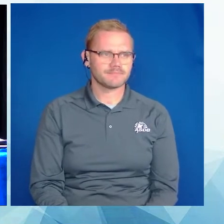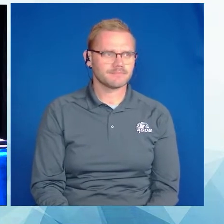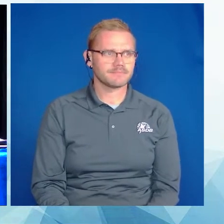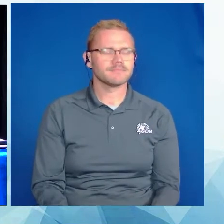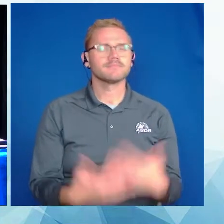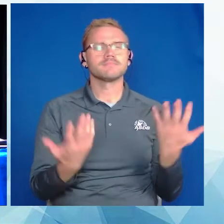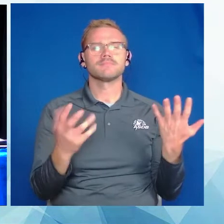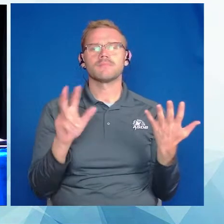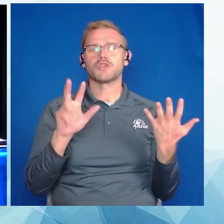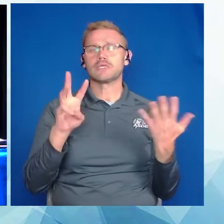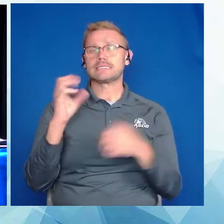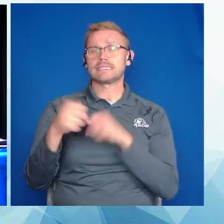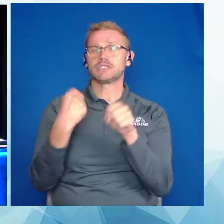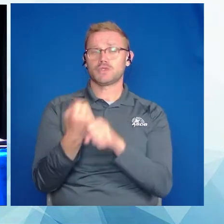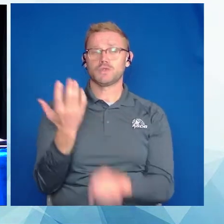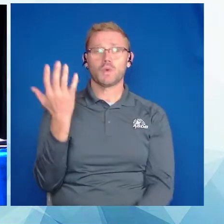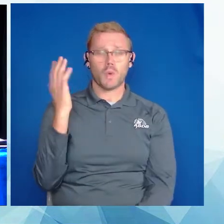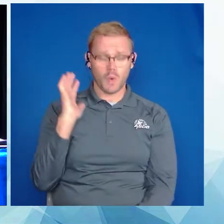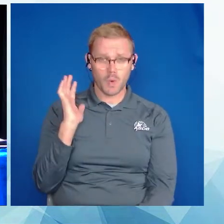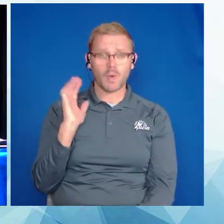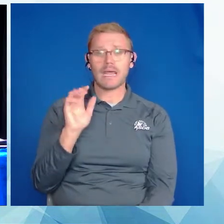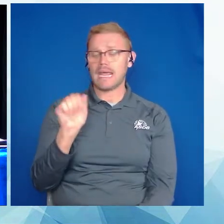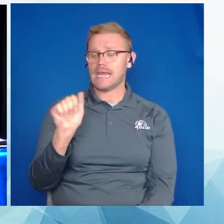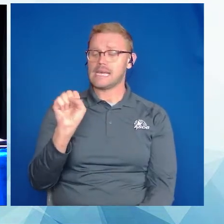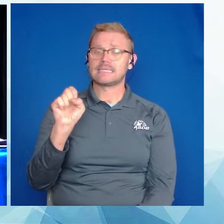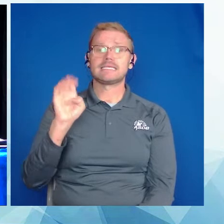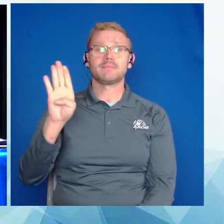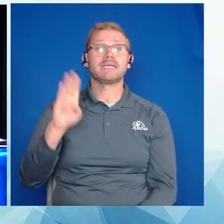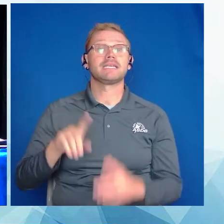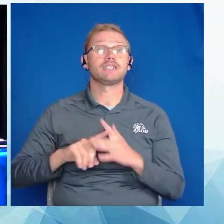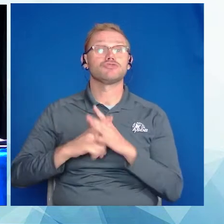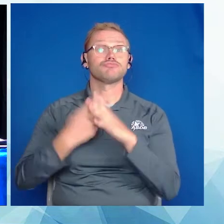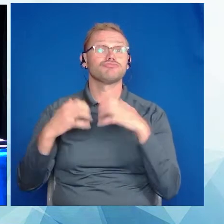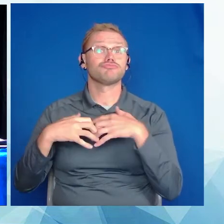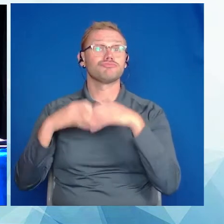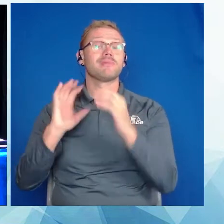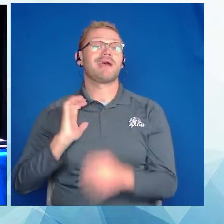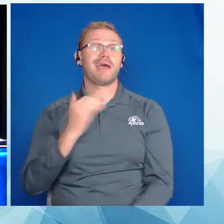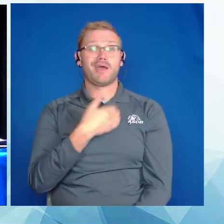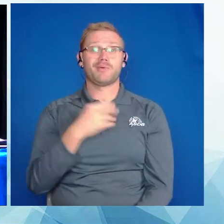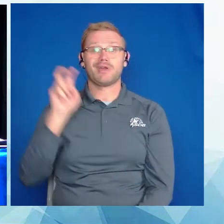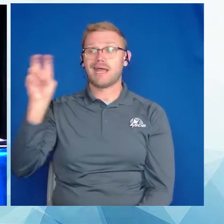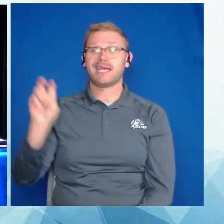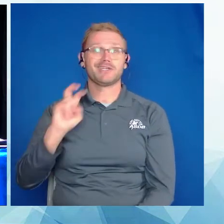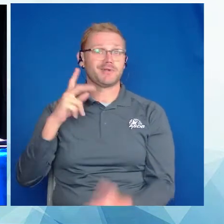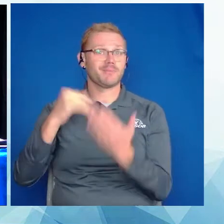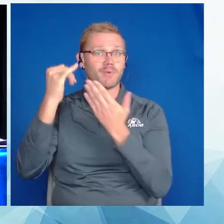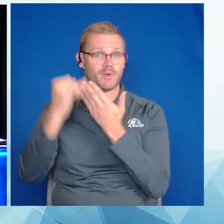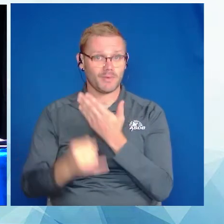So about 36 years ago, ASDB started its itinerant program.